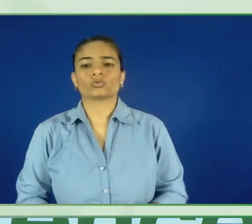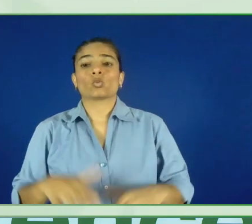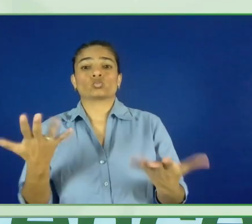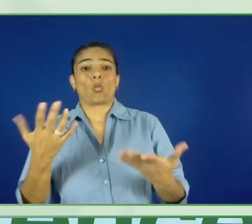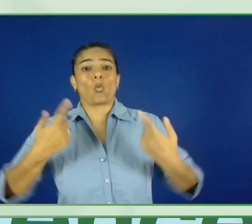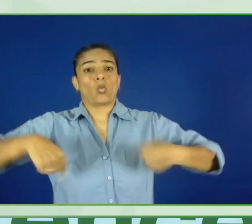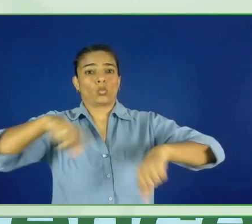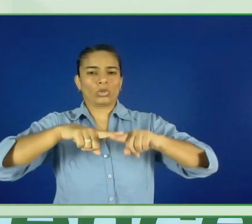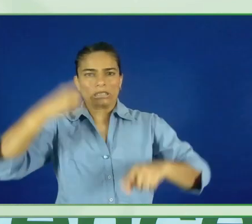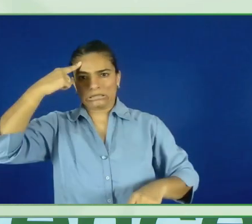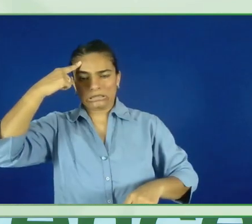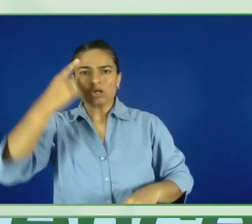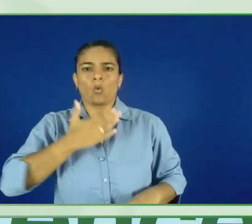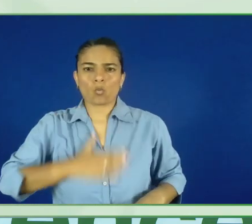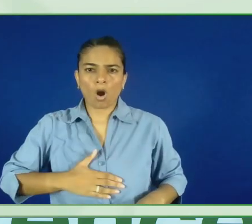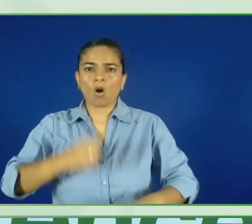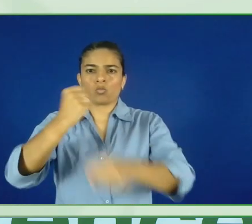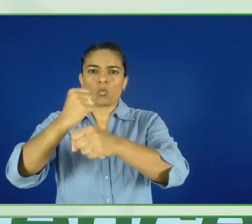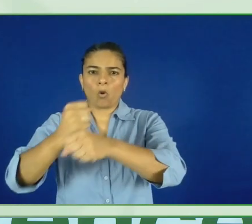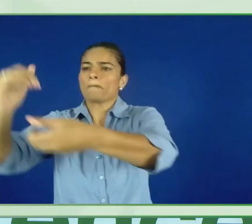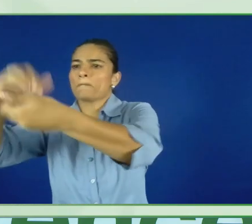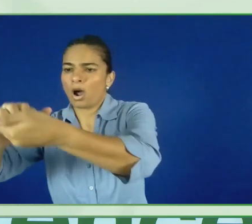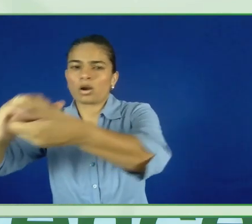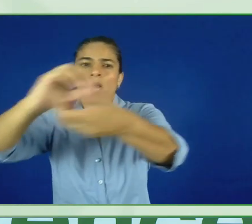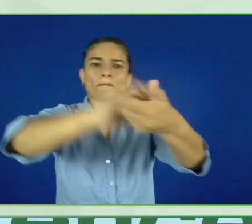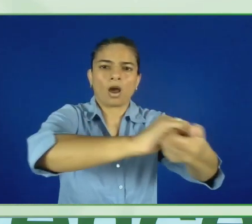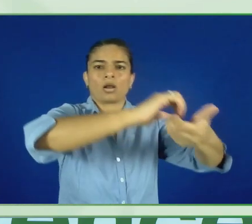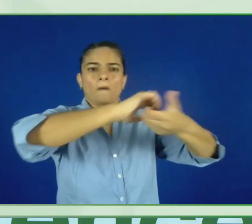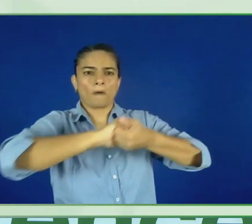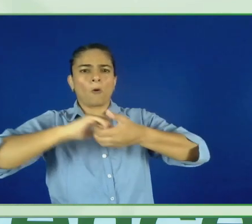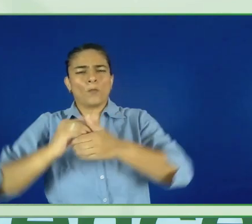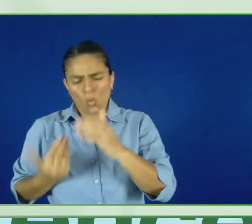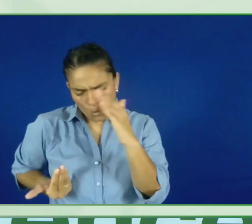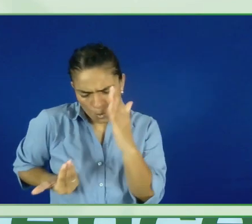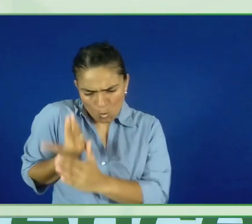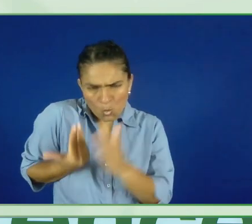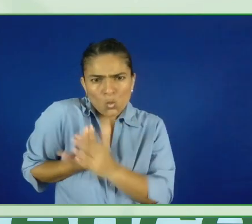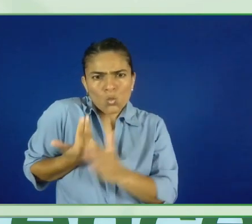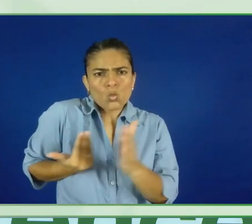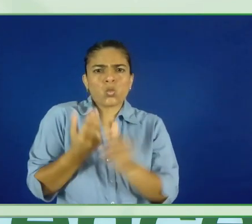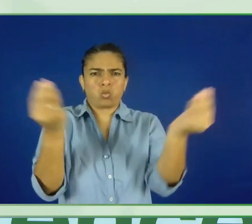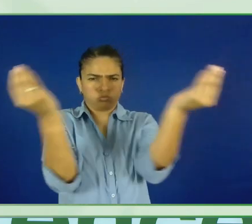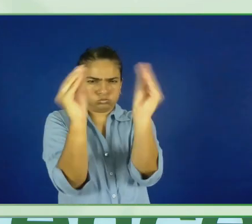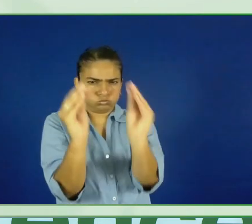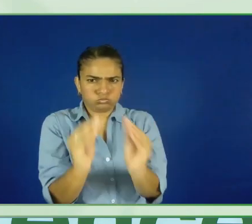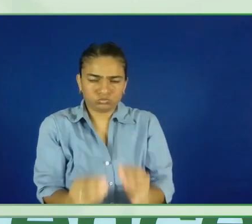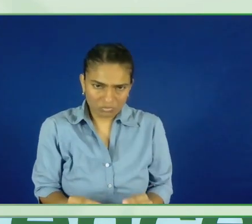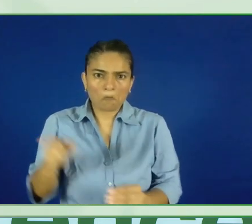from scratch, where partners are encouraged and also made easy for them to add their